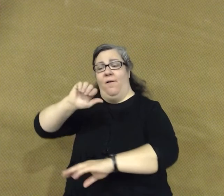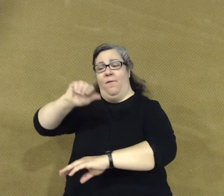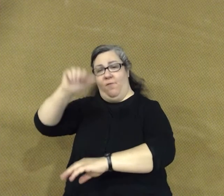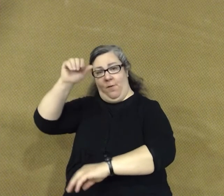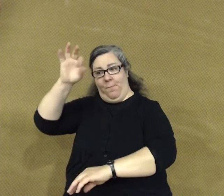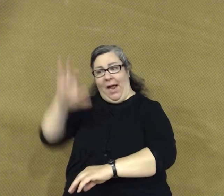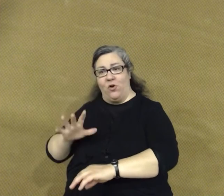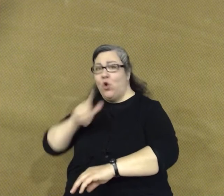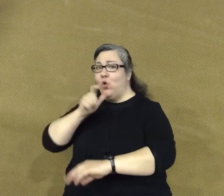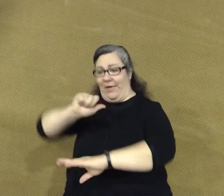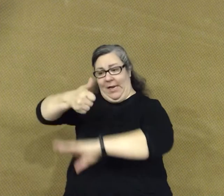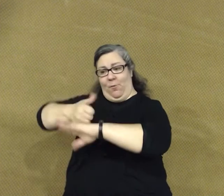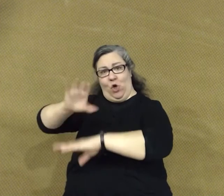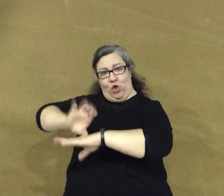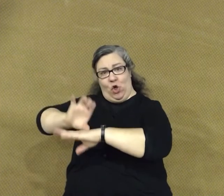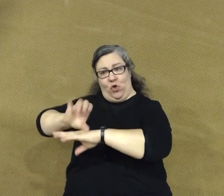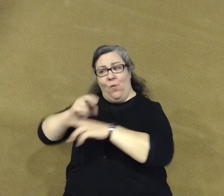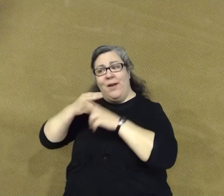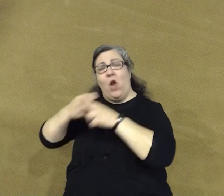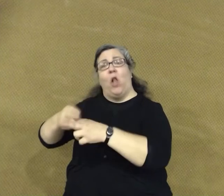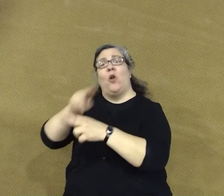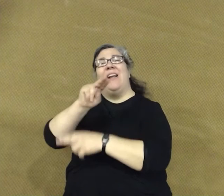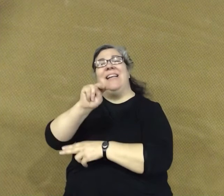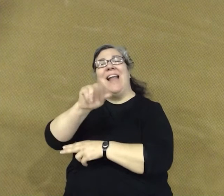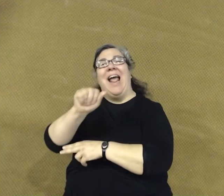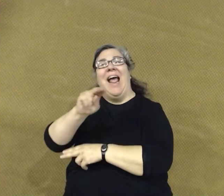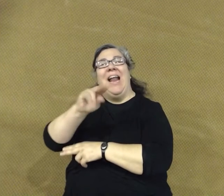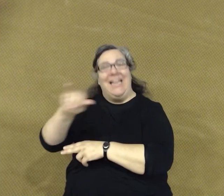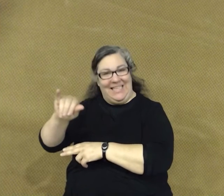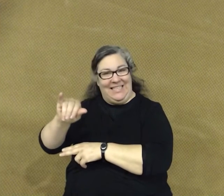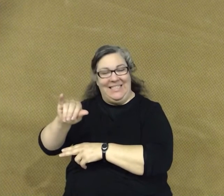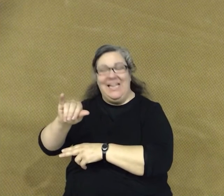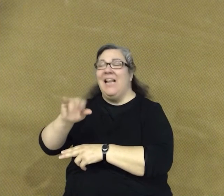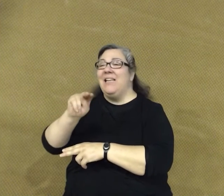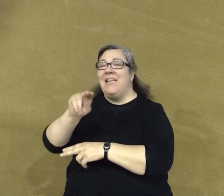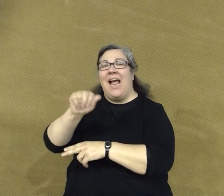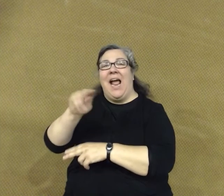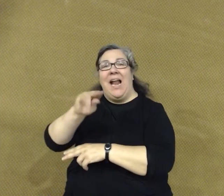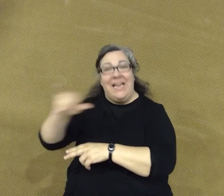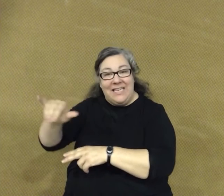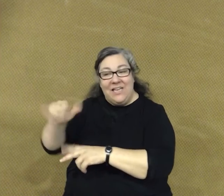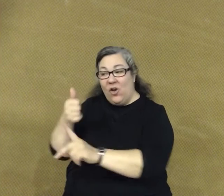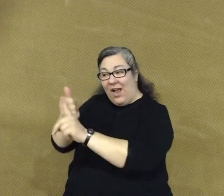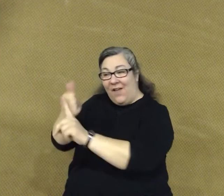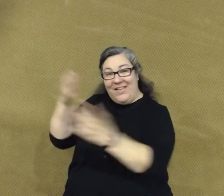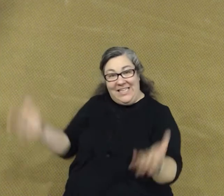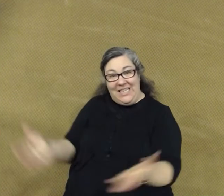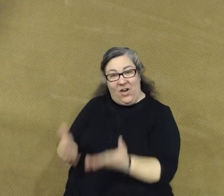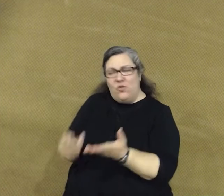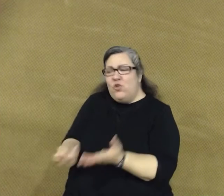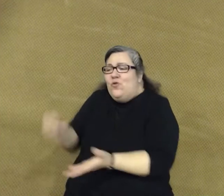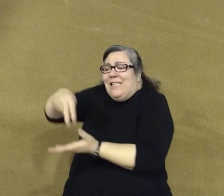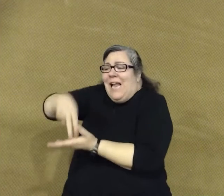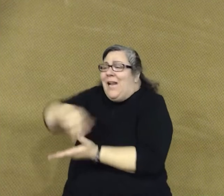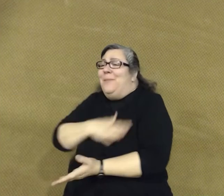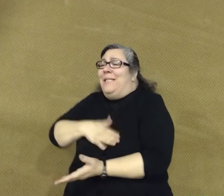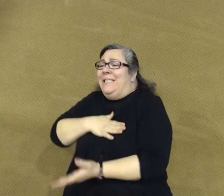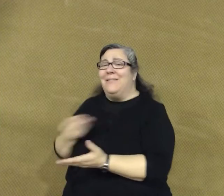church. We affectionately call her Nanny, and Nanny is here this morning. Nanny, would you stand